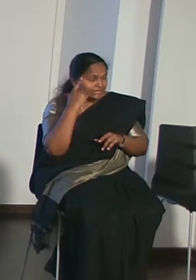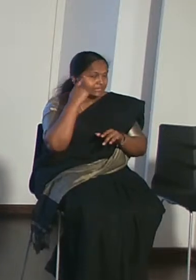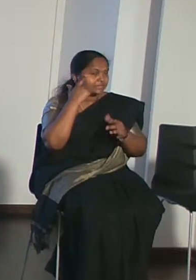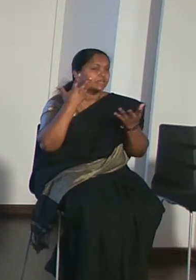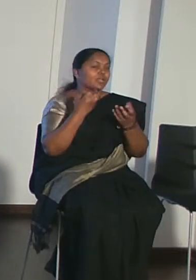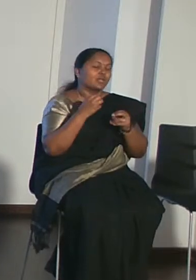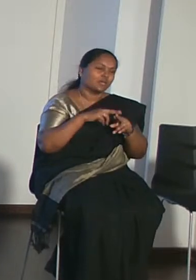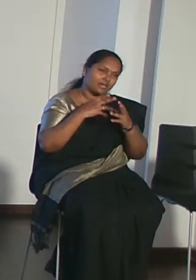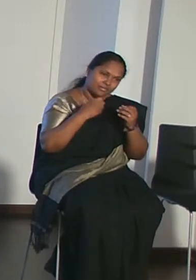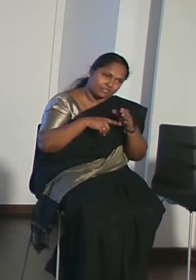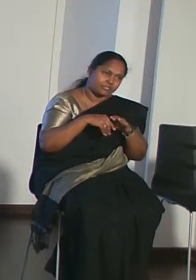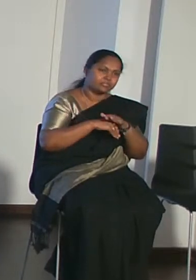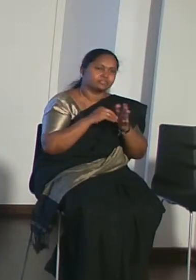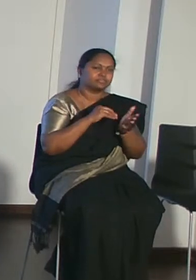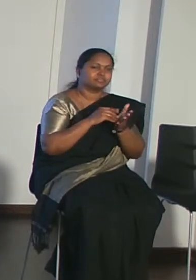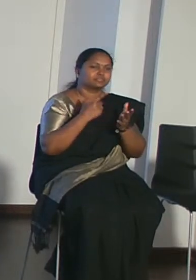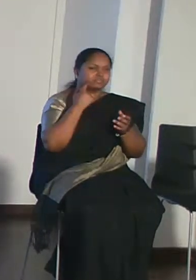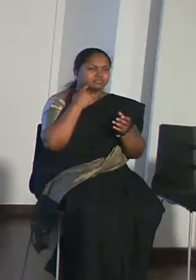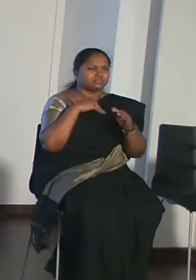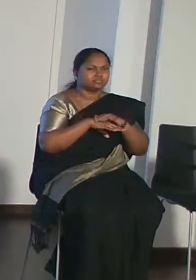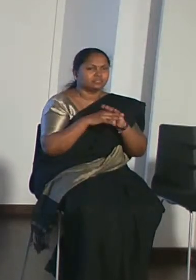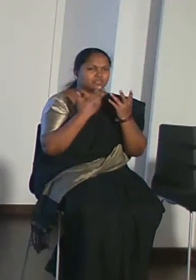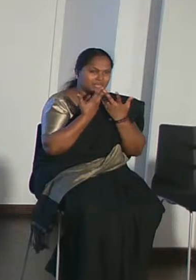of, and particularly in terms of